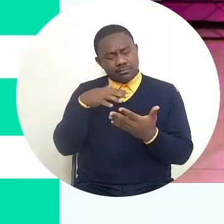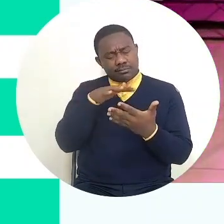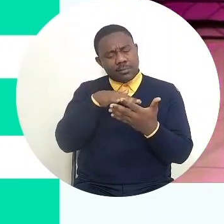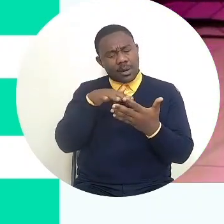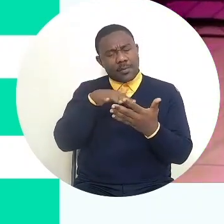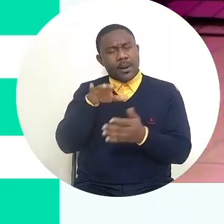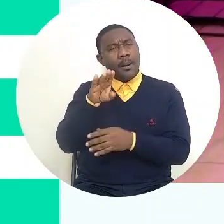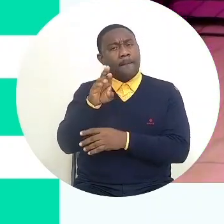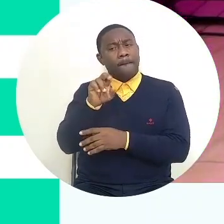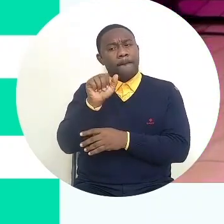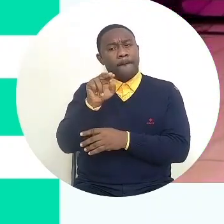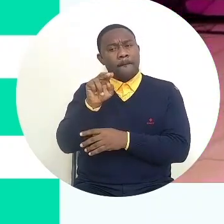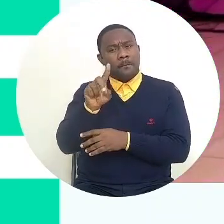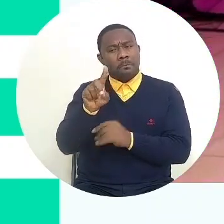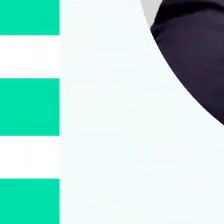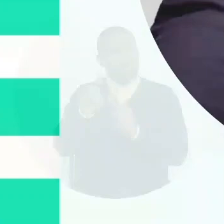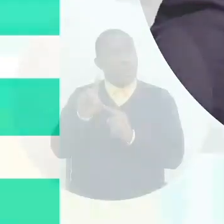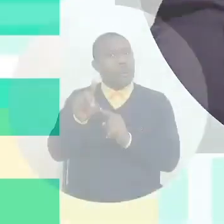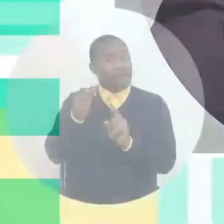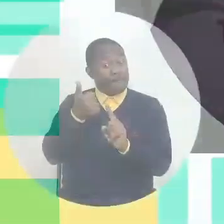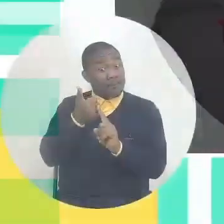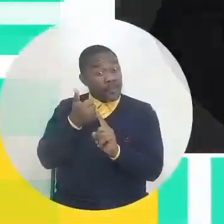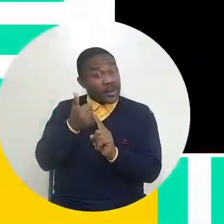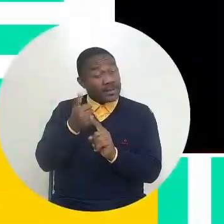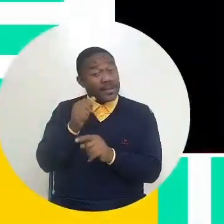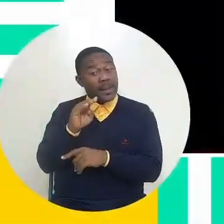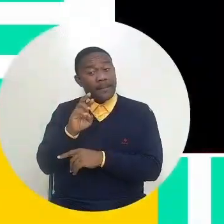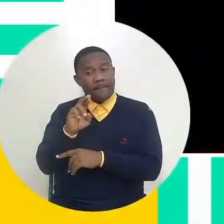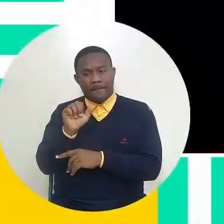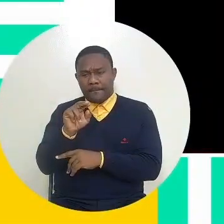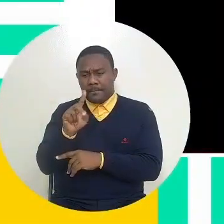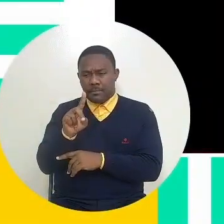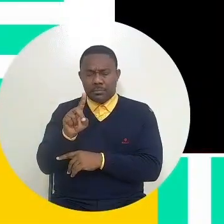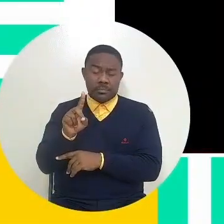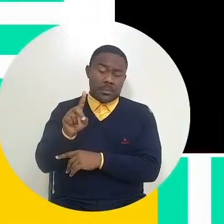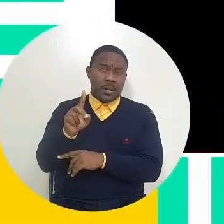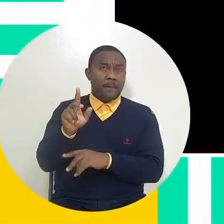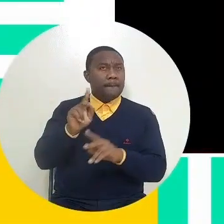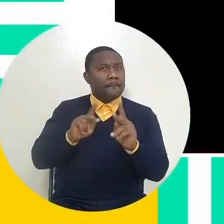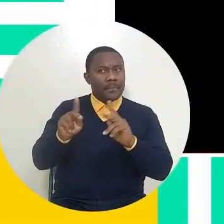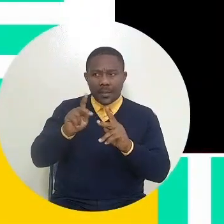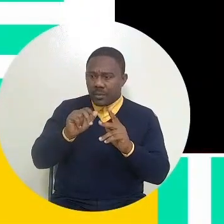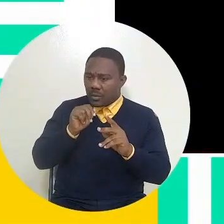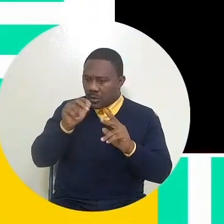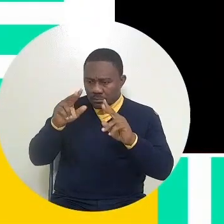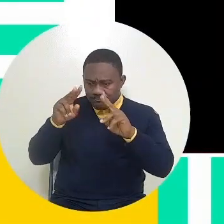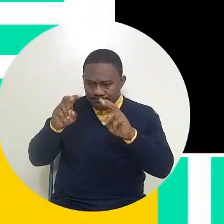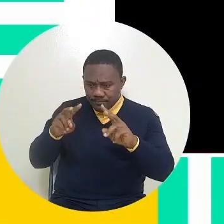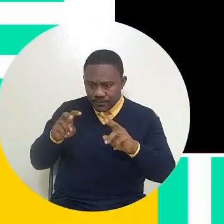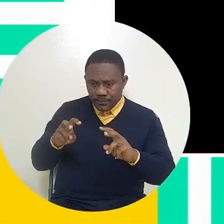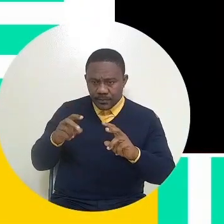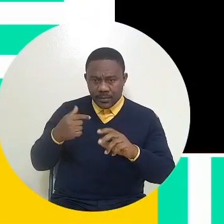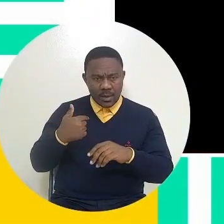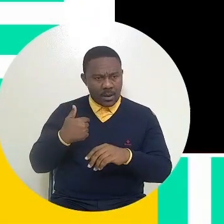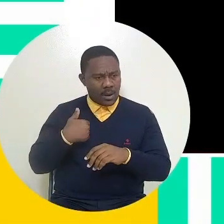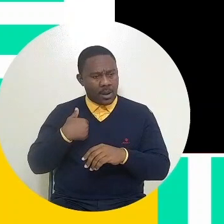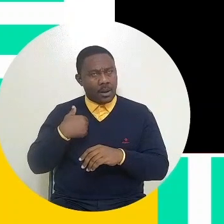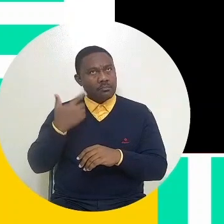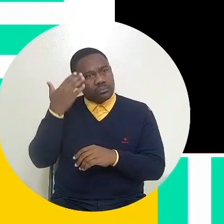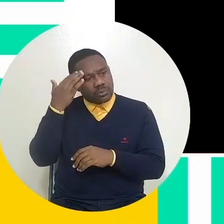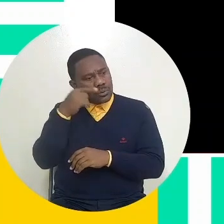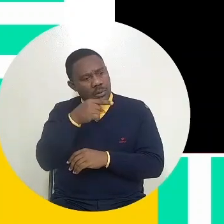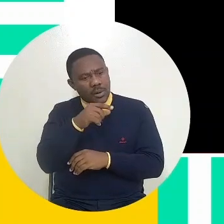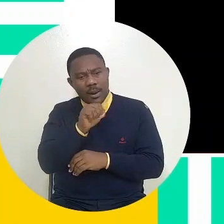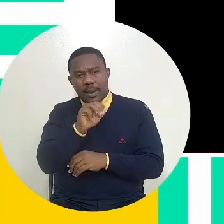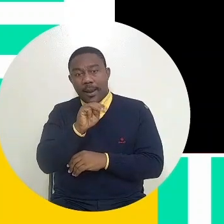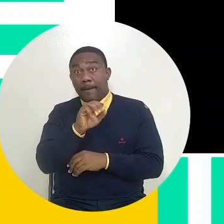that personal branding was an area where little knowledge exists. So I searched on Amazon. There were less than 50 books